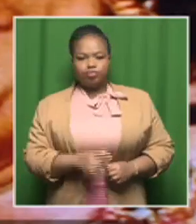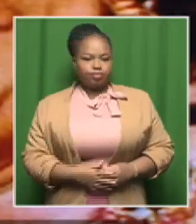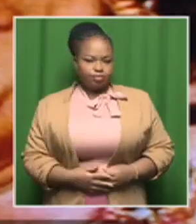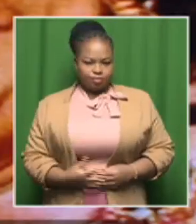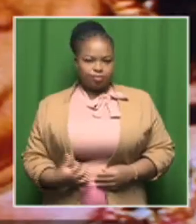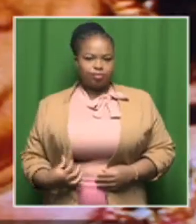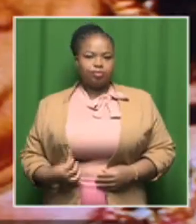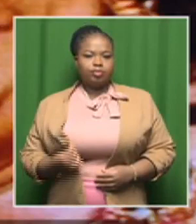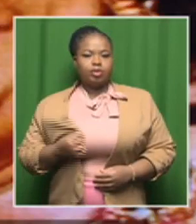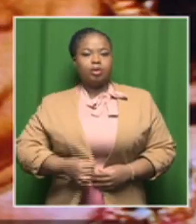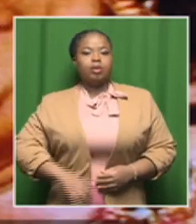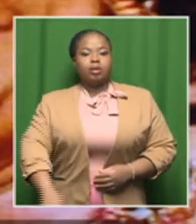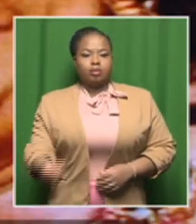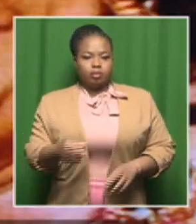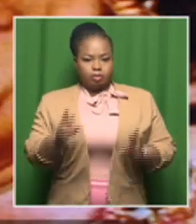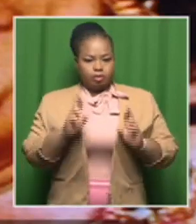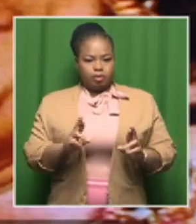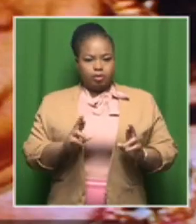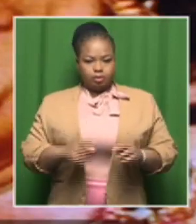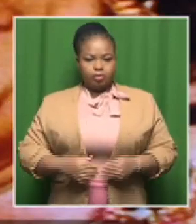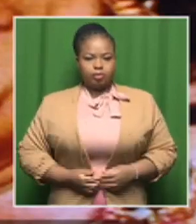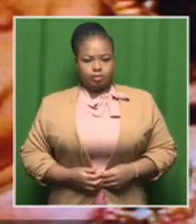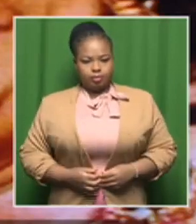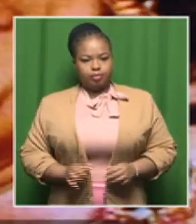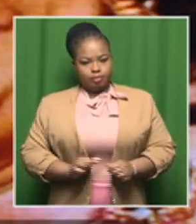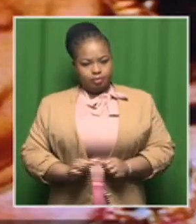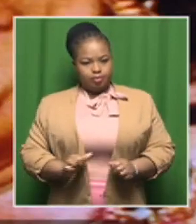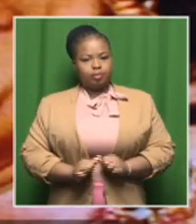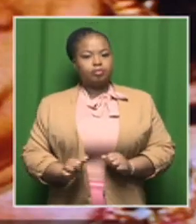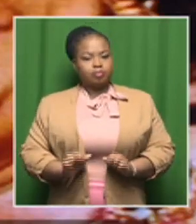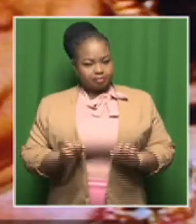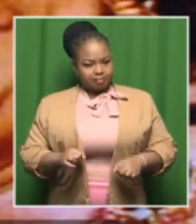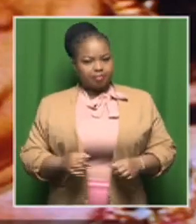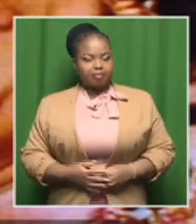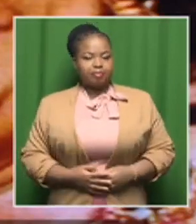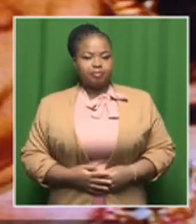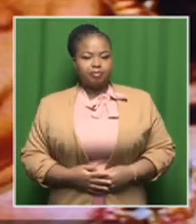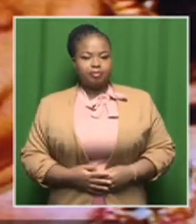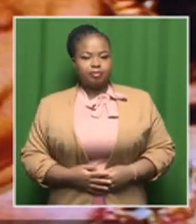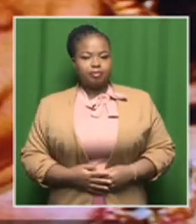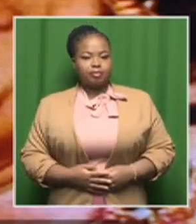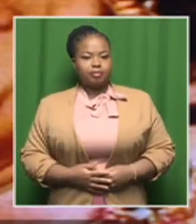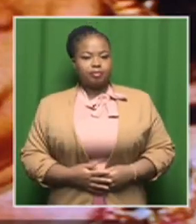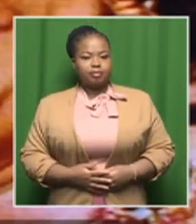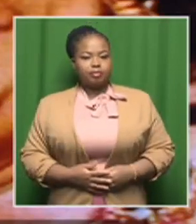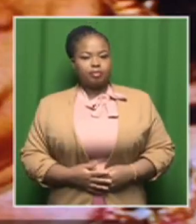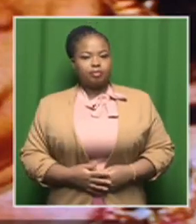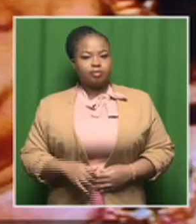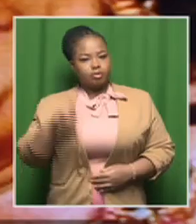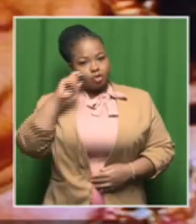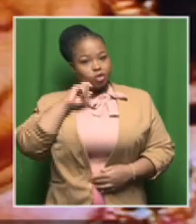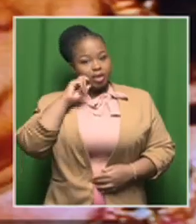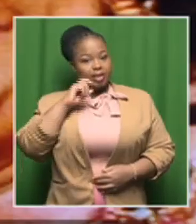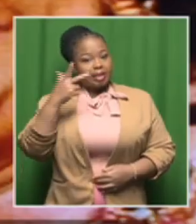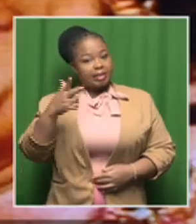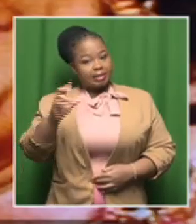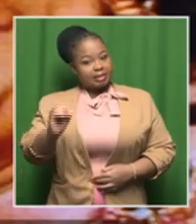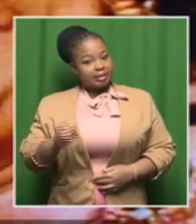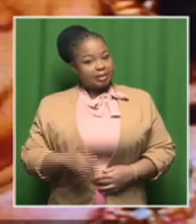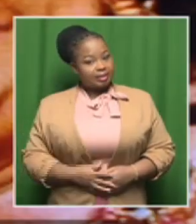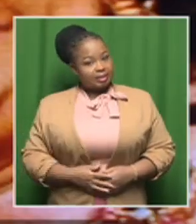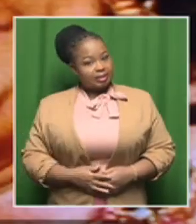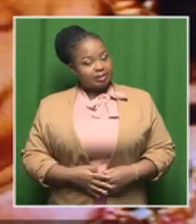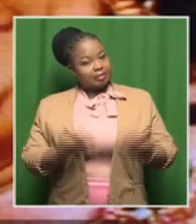that matters. But I'm hoping it gets a little bit better as we speak to one another. So 80, you are turning 80.